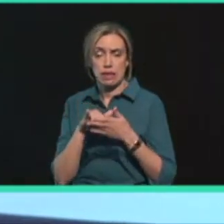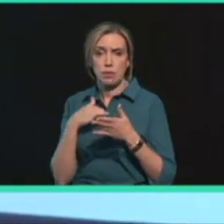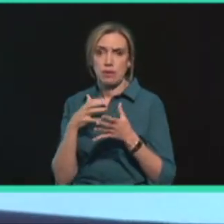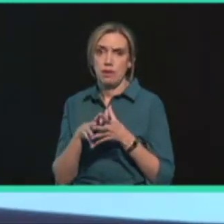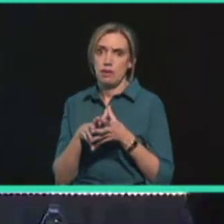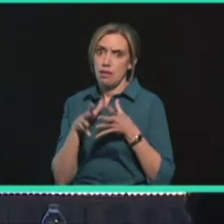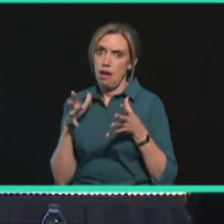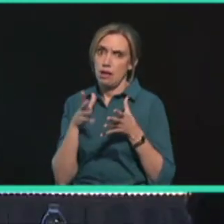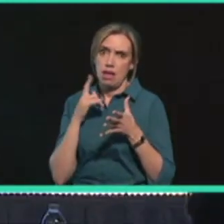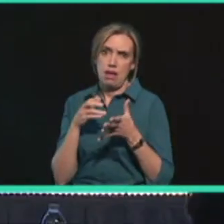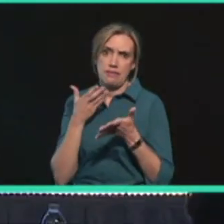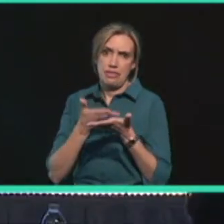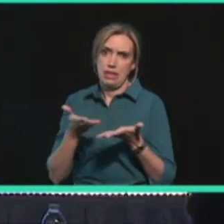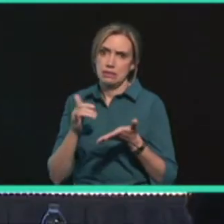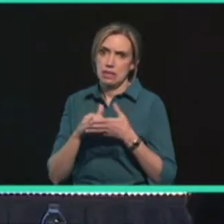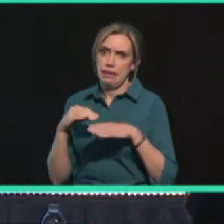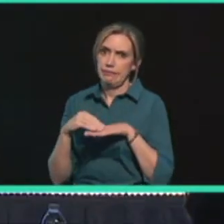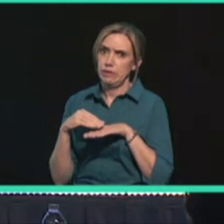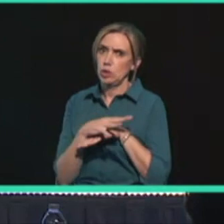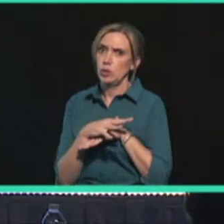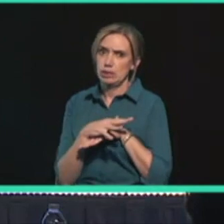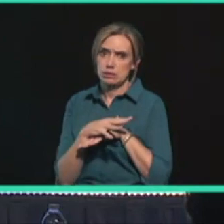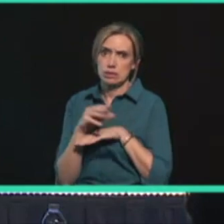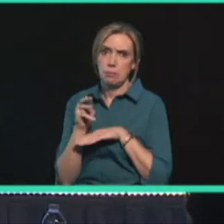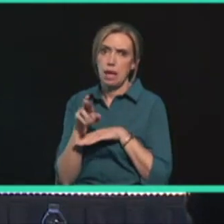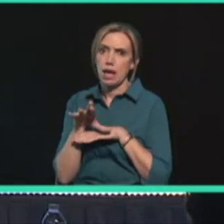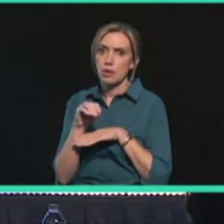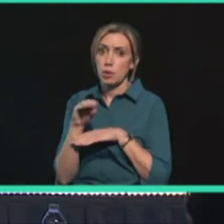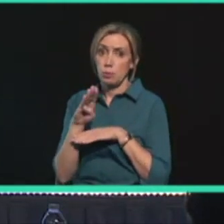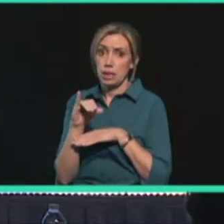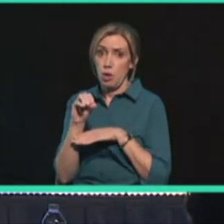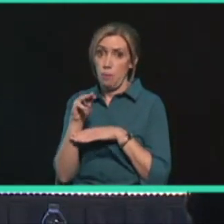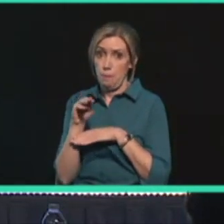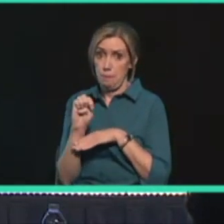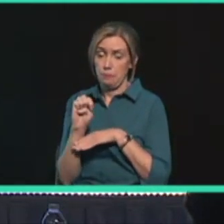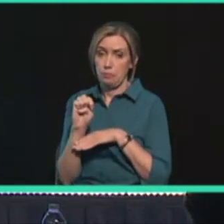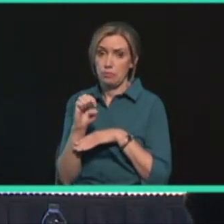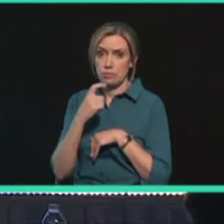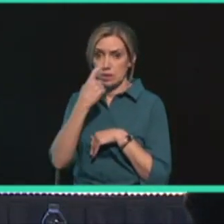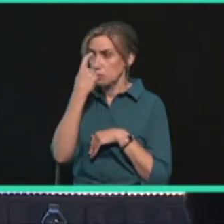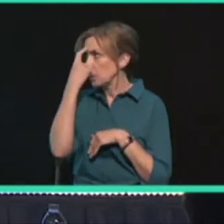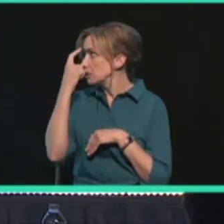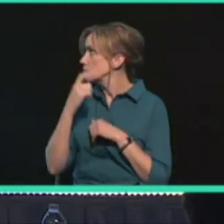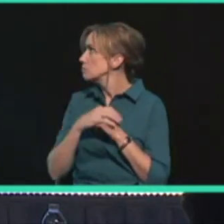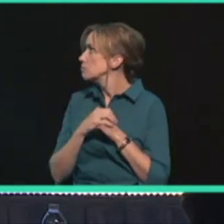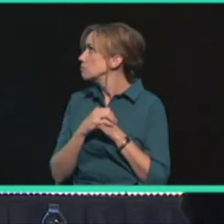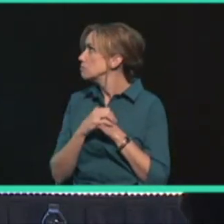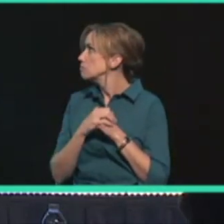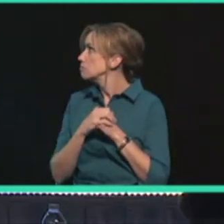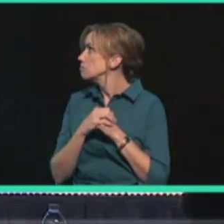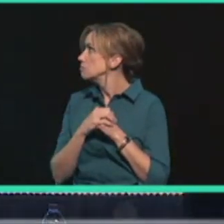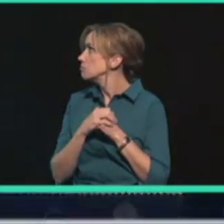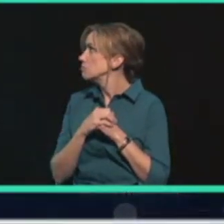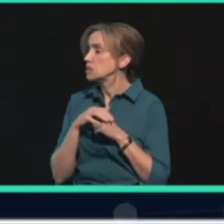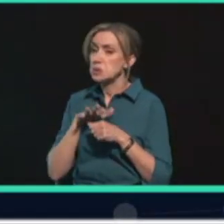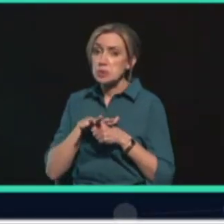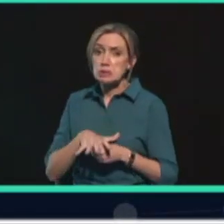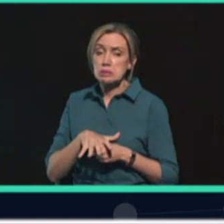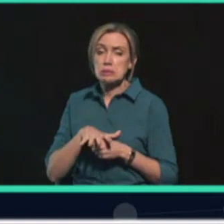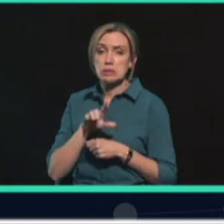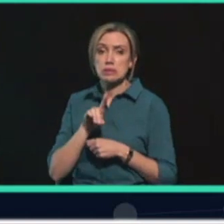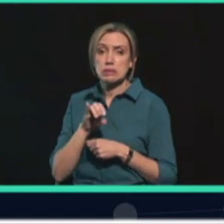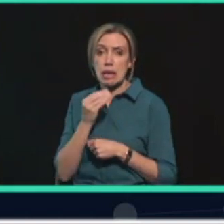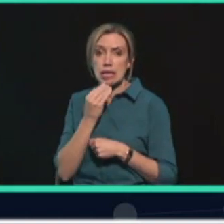of factors that have an influence on our microbiome. It's the brain and stress, it's diet and